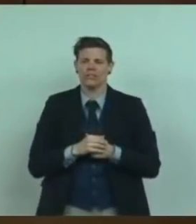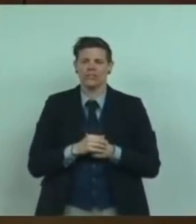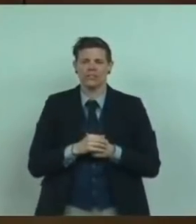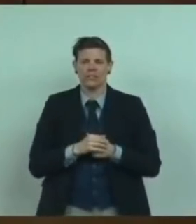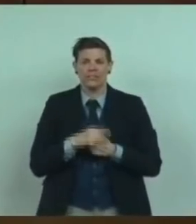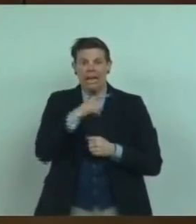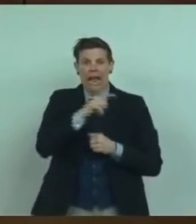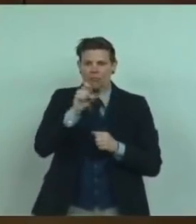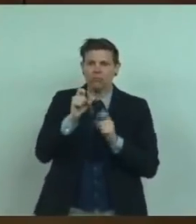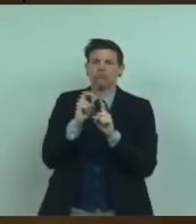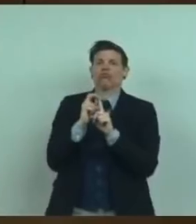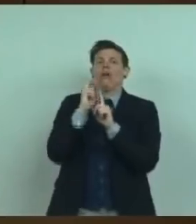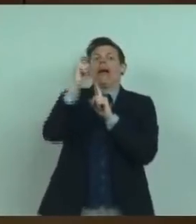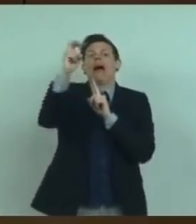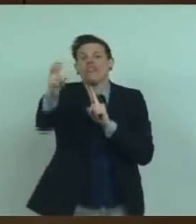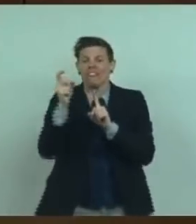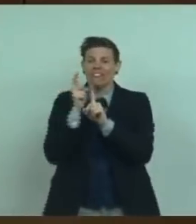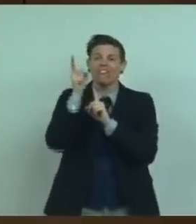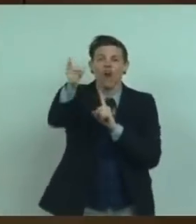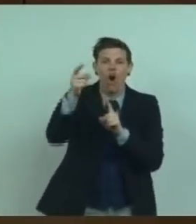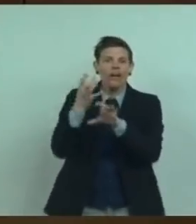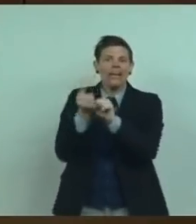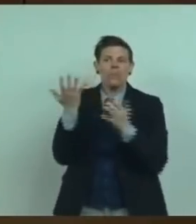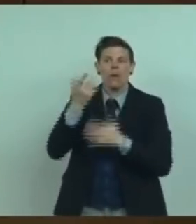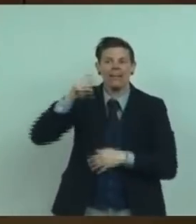supplies right to areas that are more